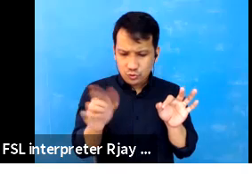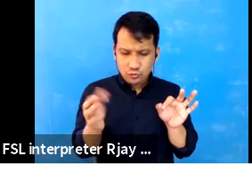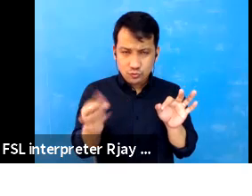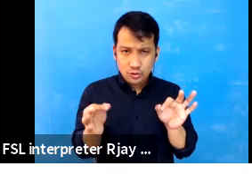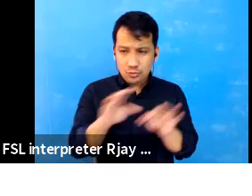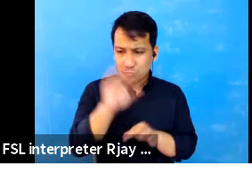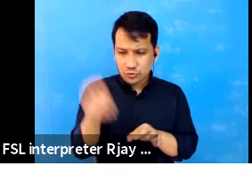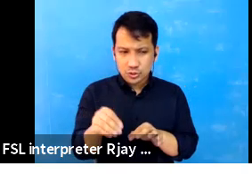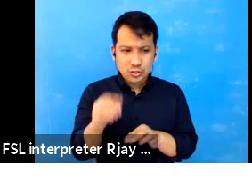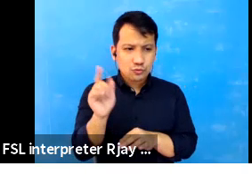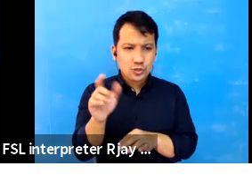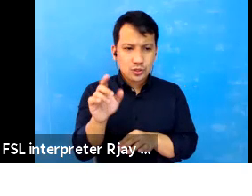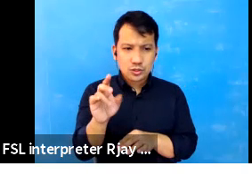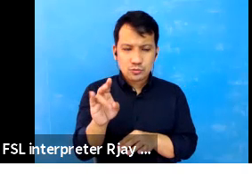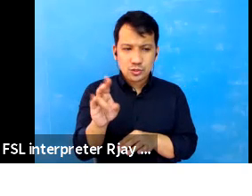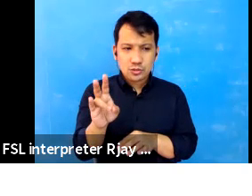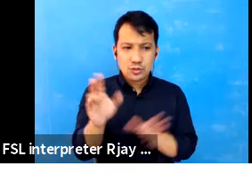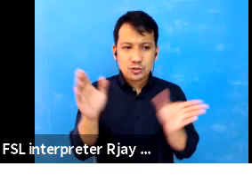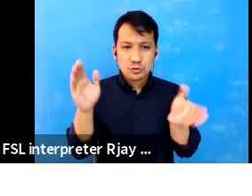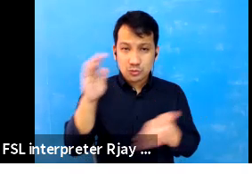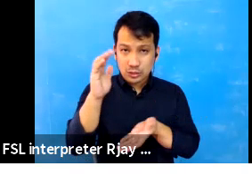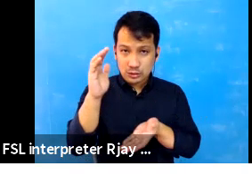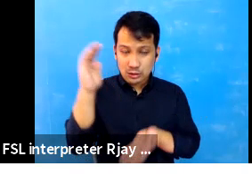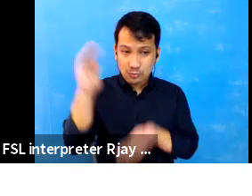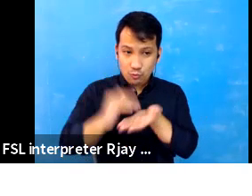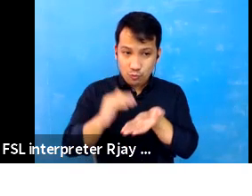29.1% in 2017, it was reduced by